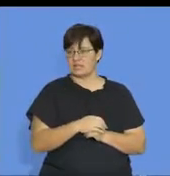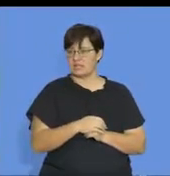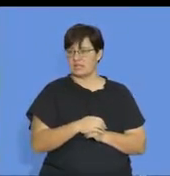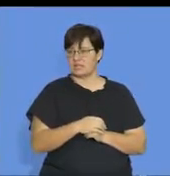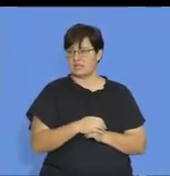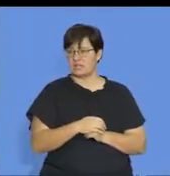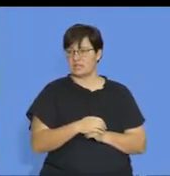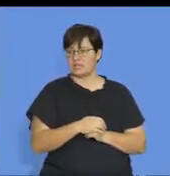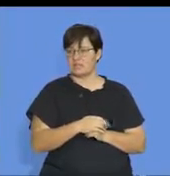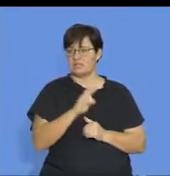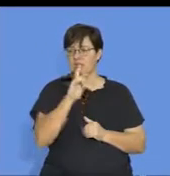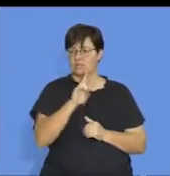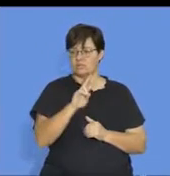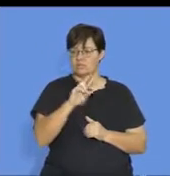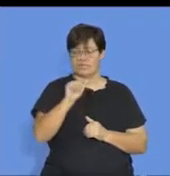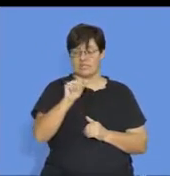290 or